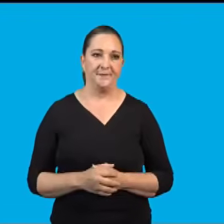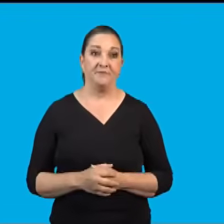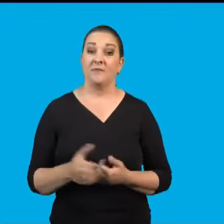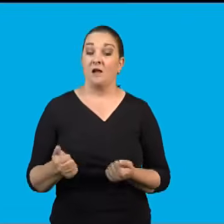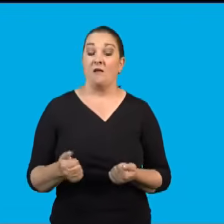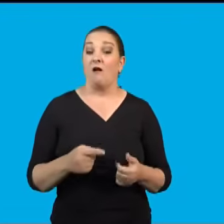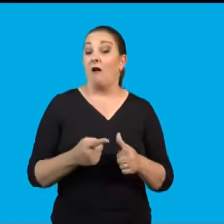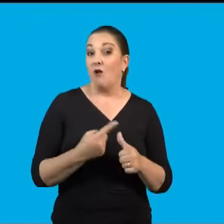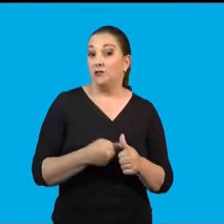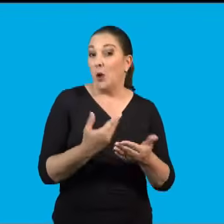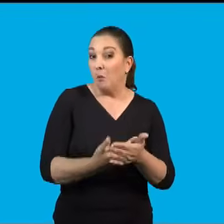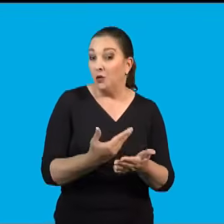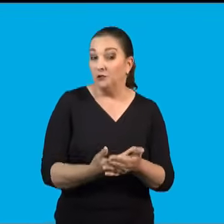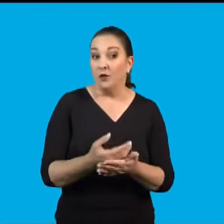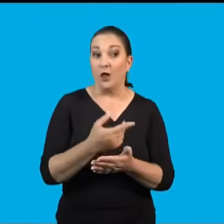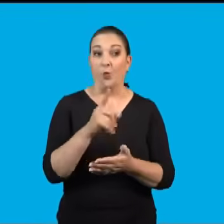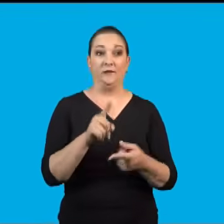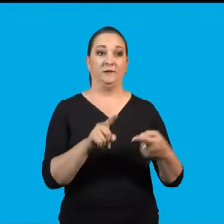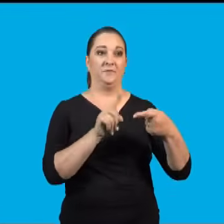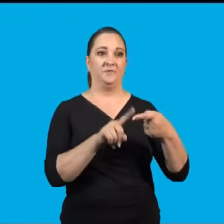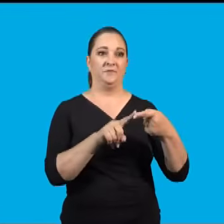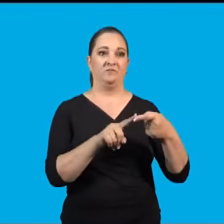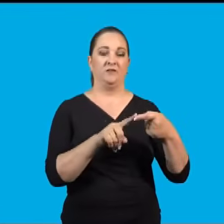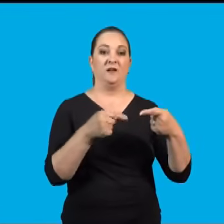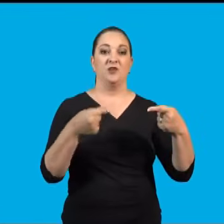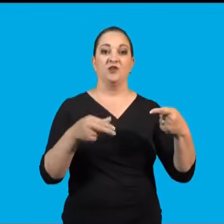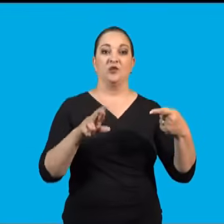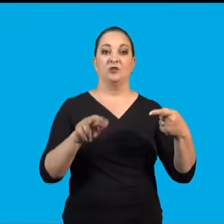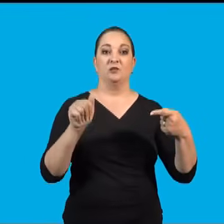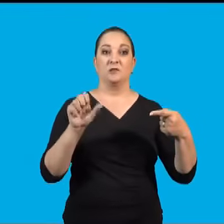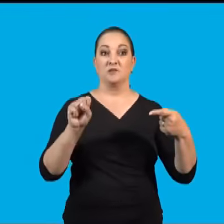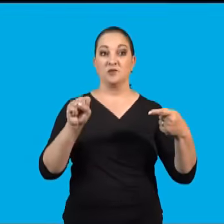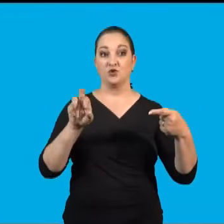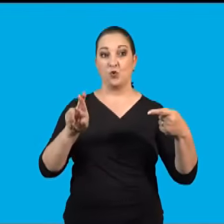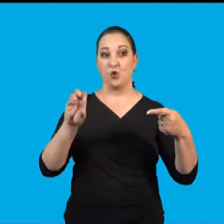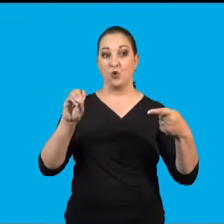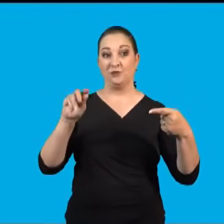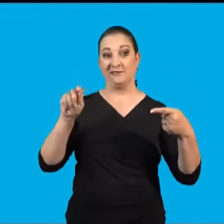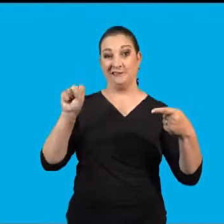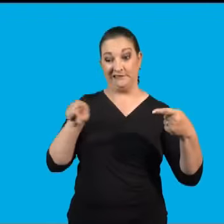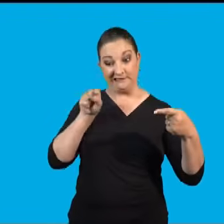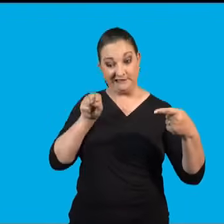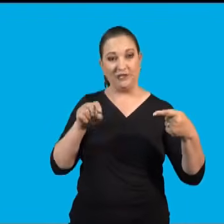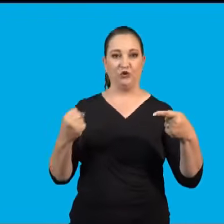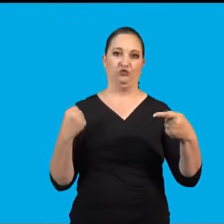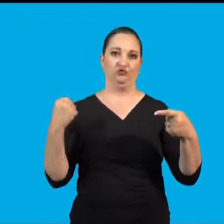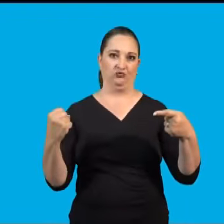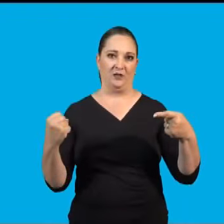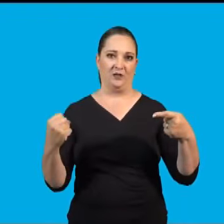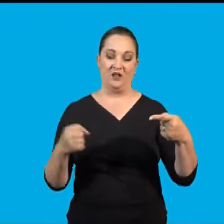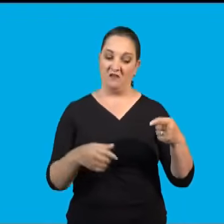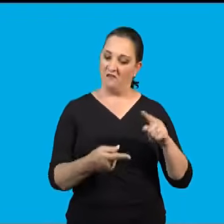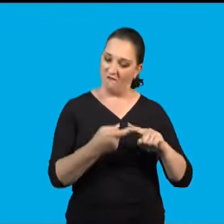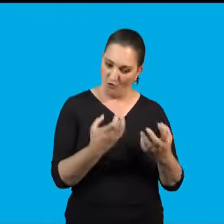Now, possible answer there is to strengthen the grassroots structures. Straight extraction from the source. You're